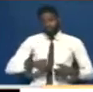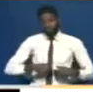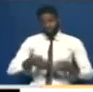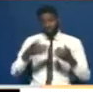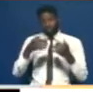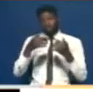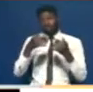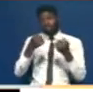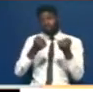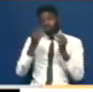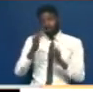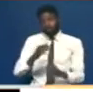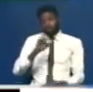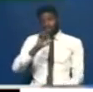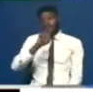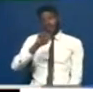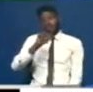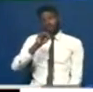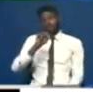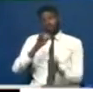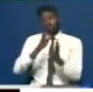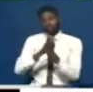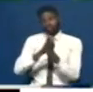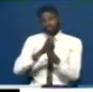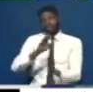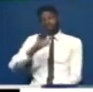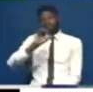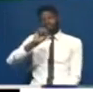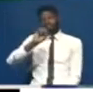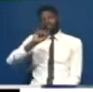and Nakil Sachani.